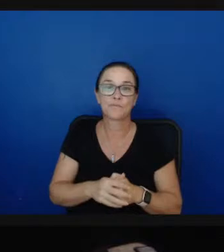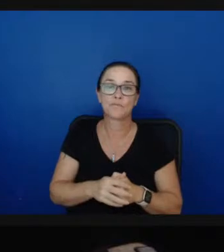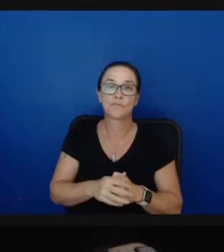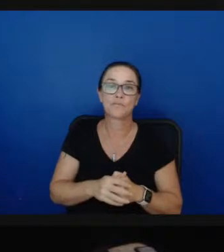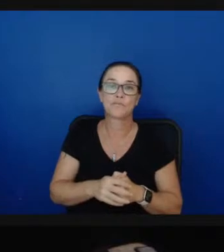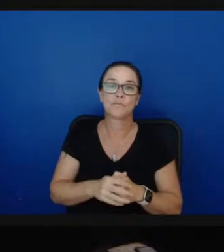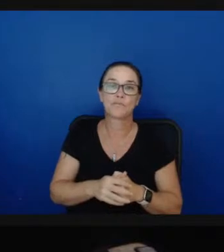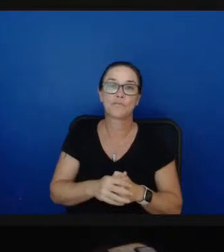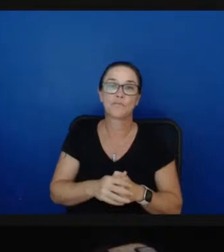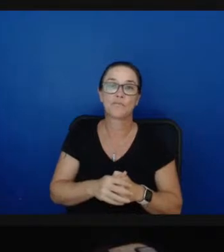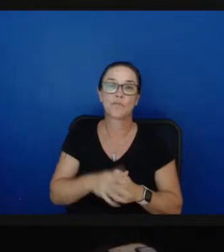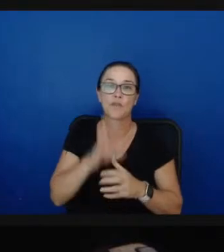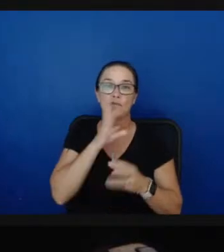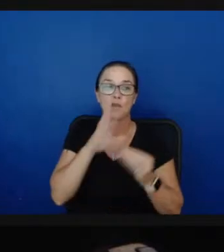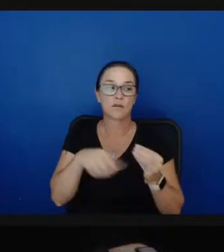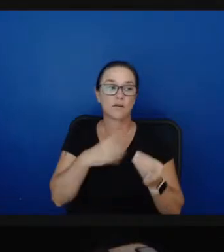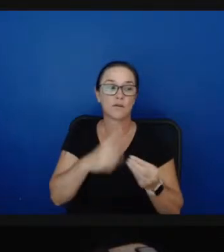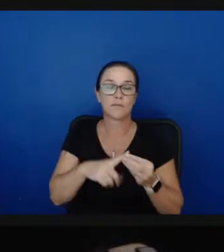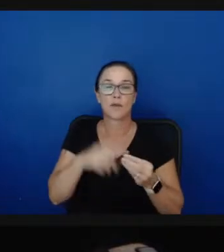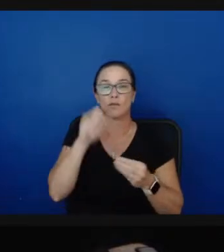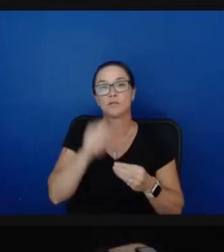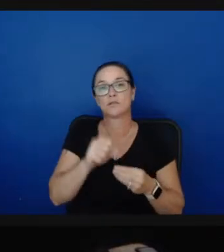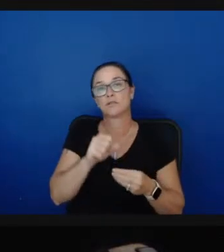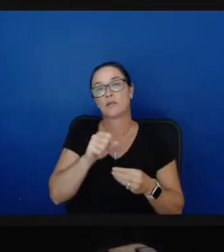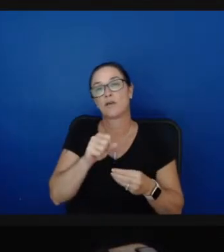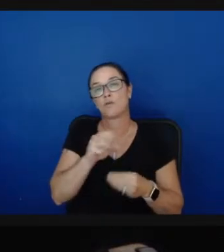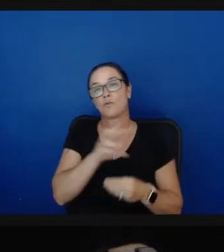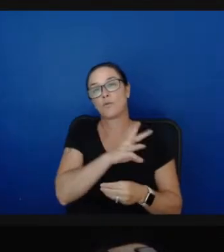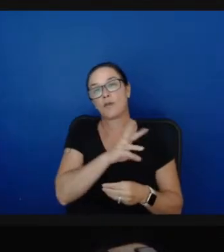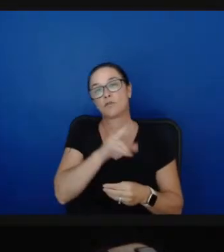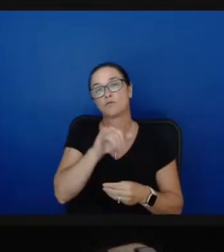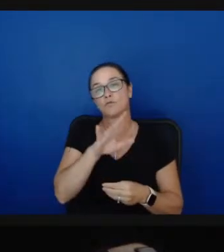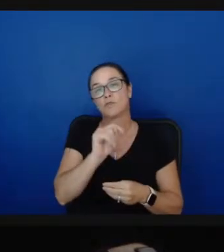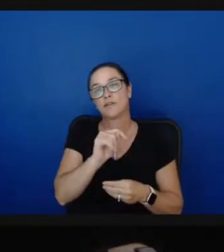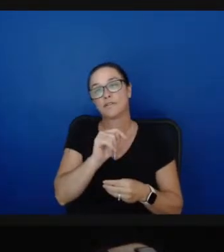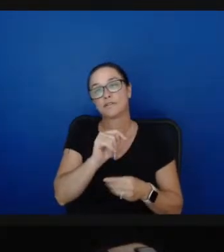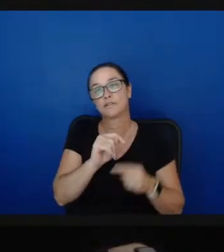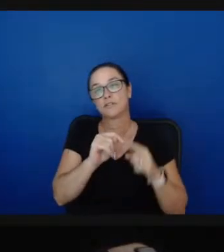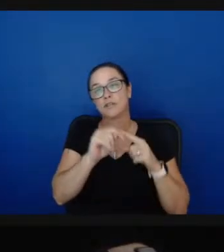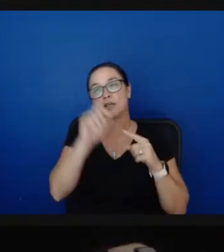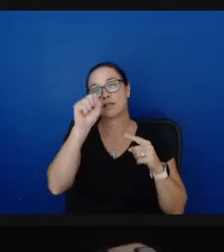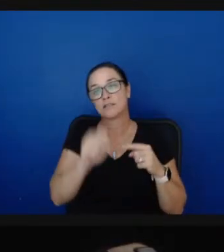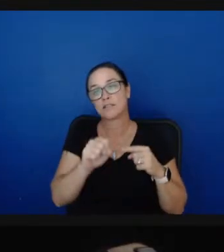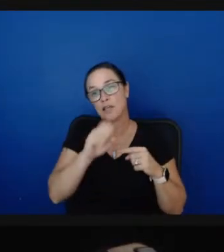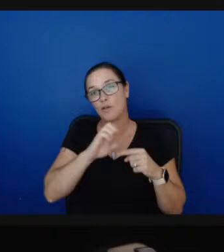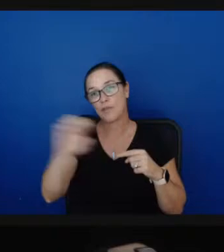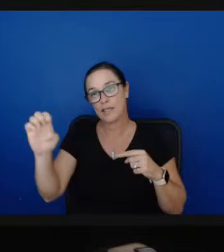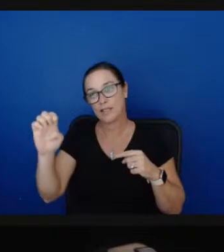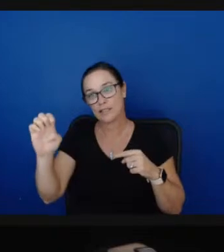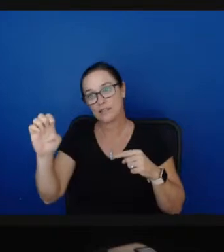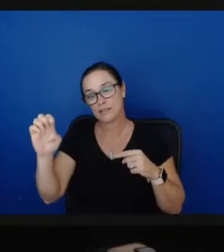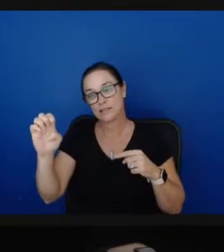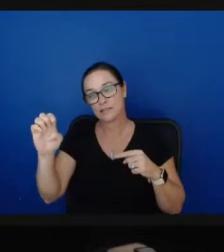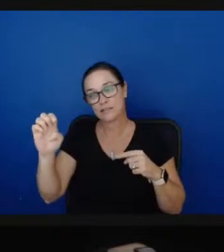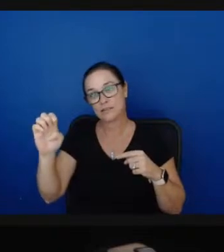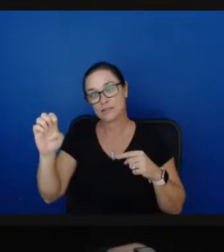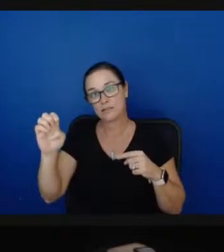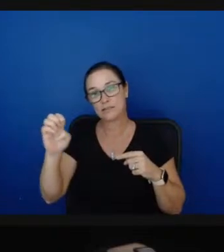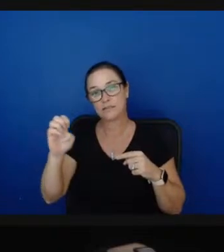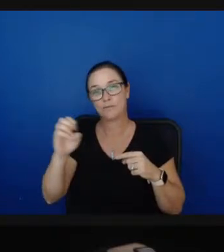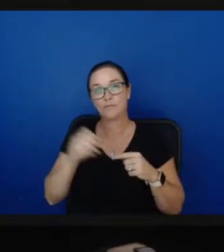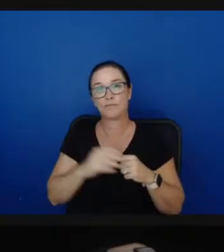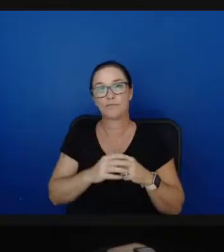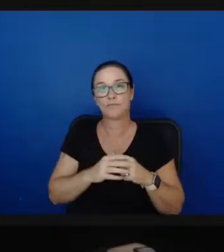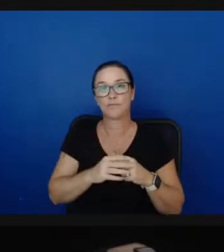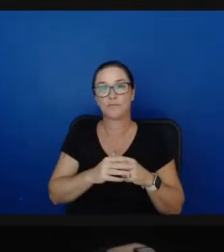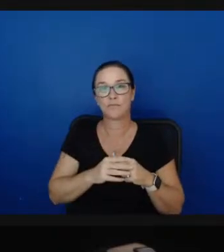we've mentioned the southwest rift of Kilauea goes off this way. The southeast rift goes off this way. We've mentioned this